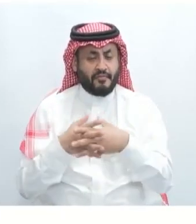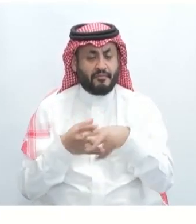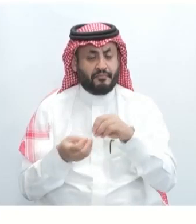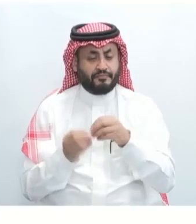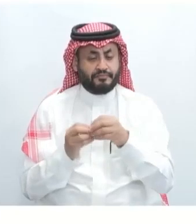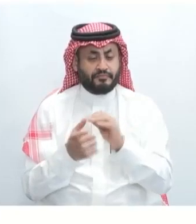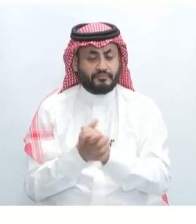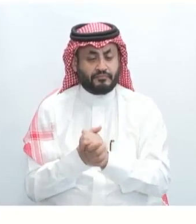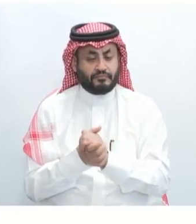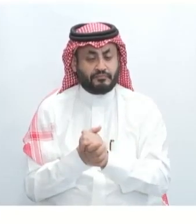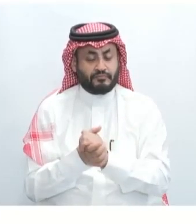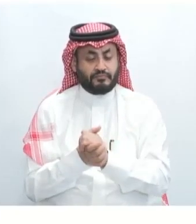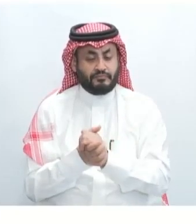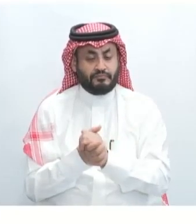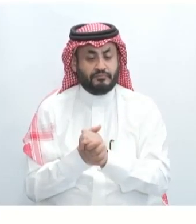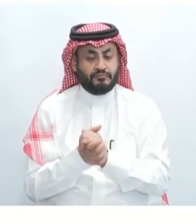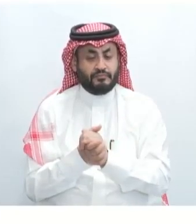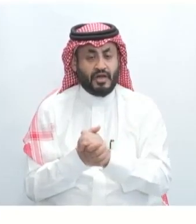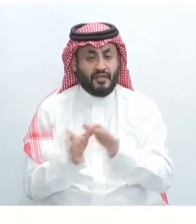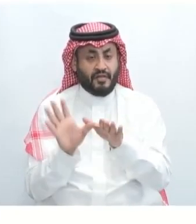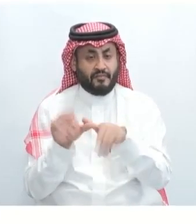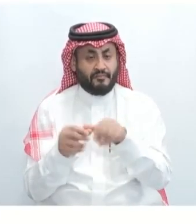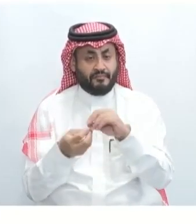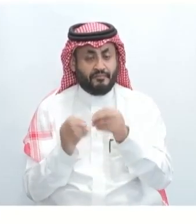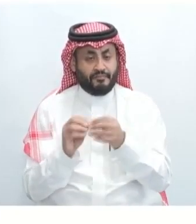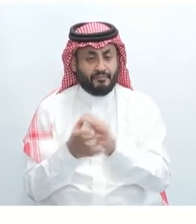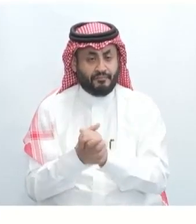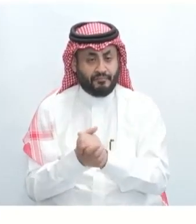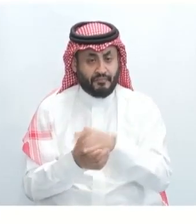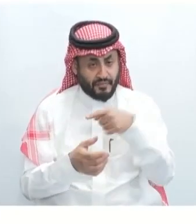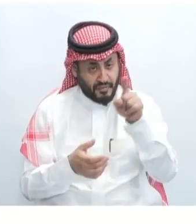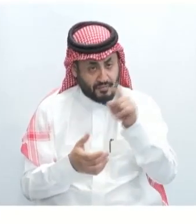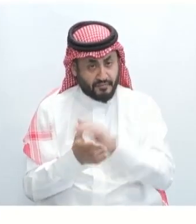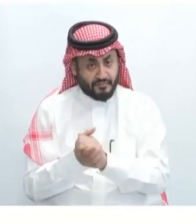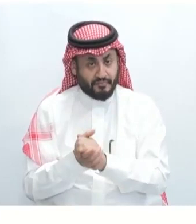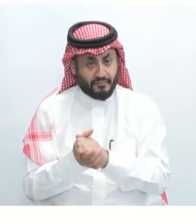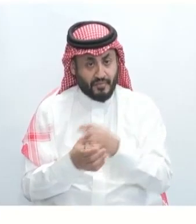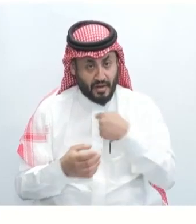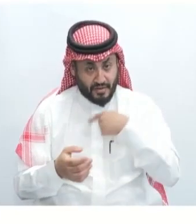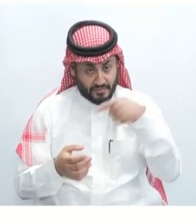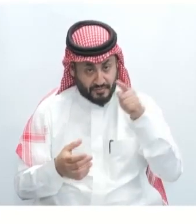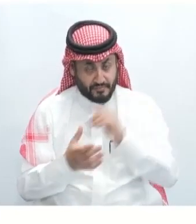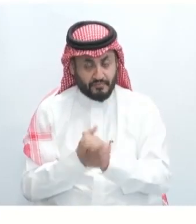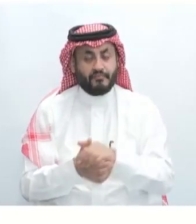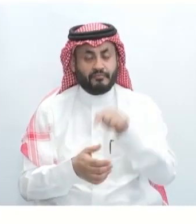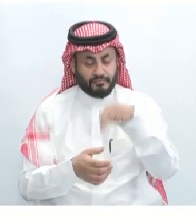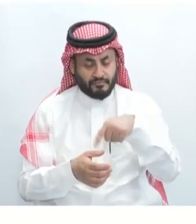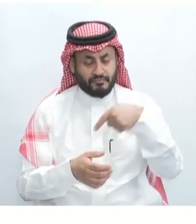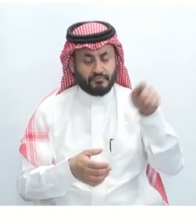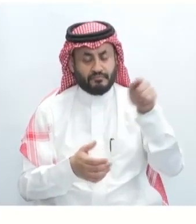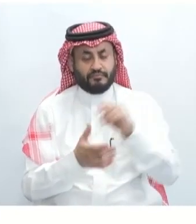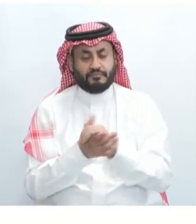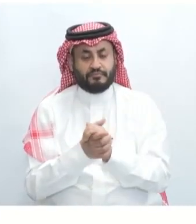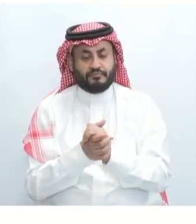white. They are parrots. Excellent. Parrots. Am I right? Yes, you